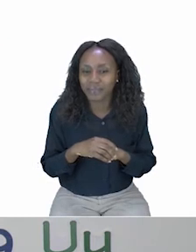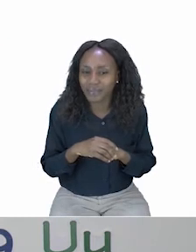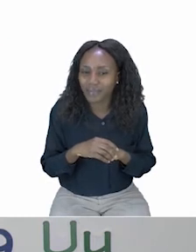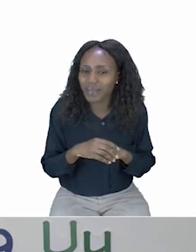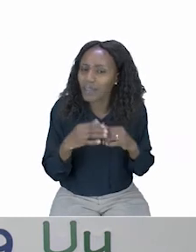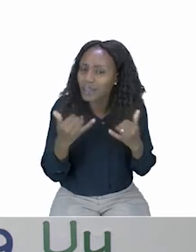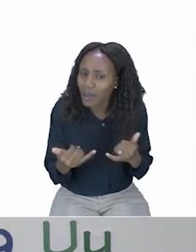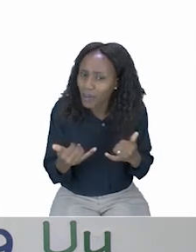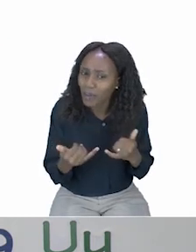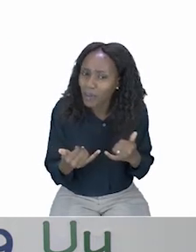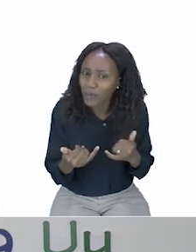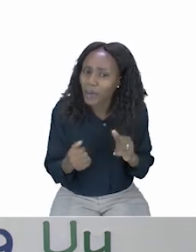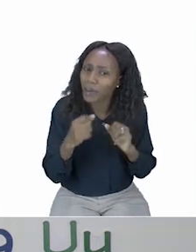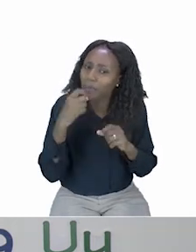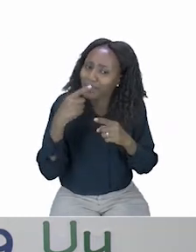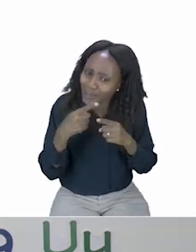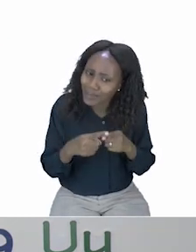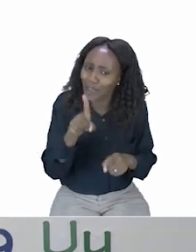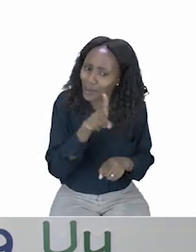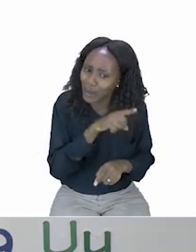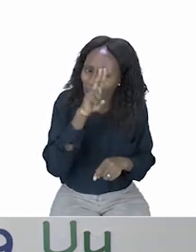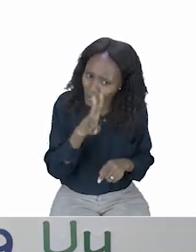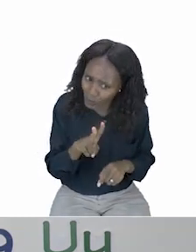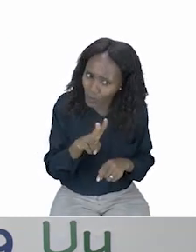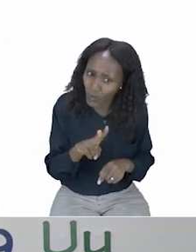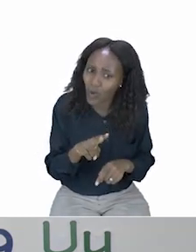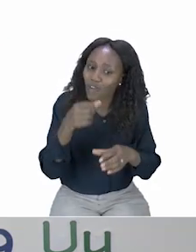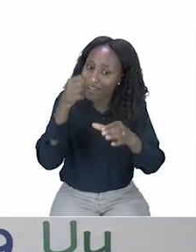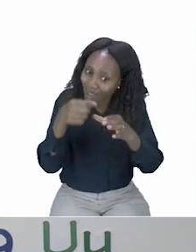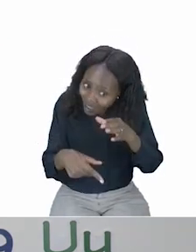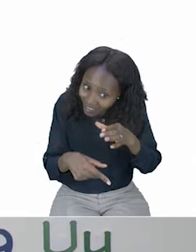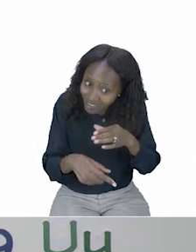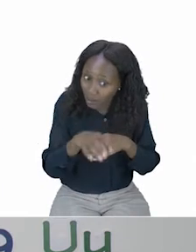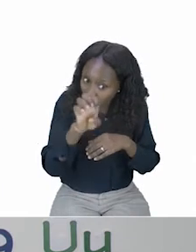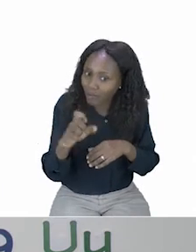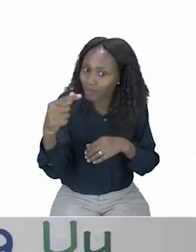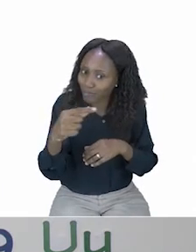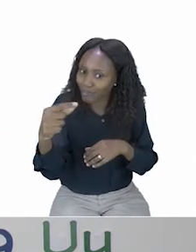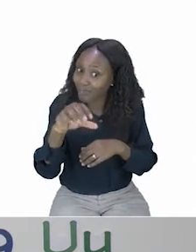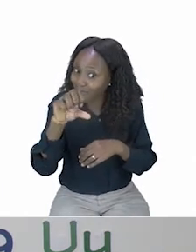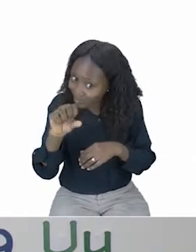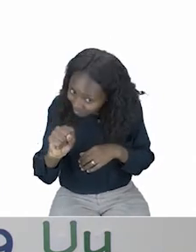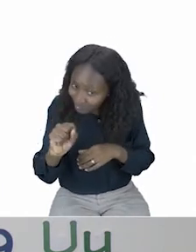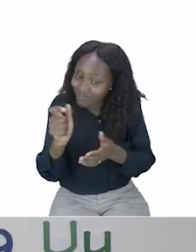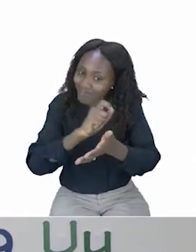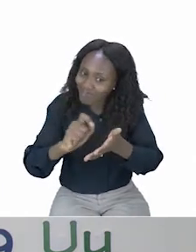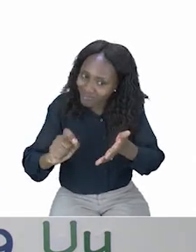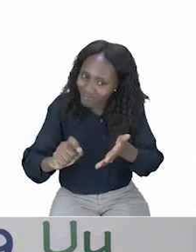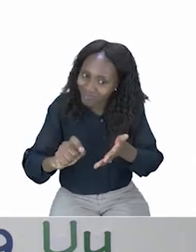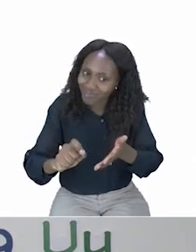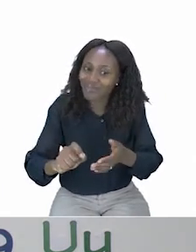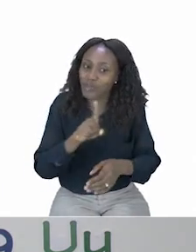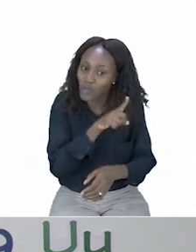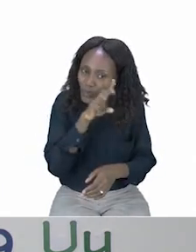we need to say 12 eggs. So you write that you have